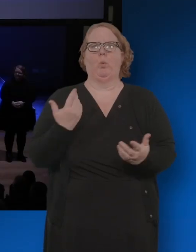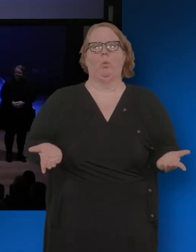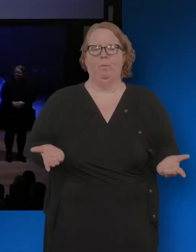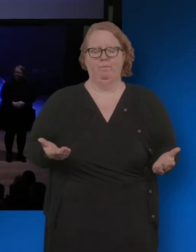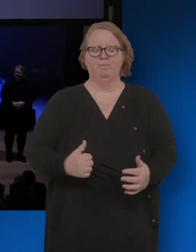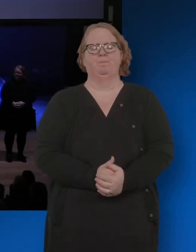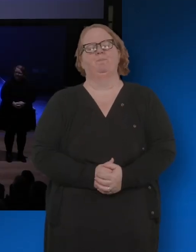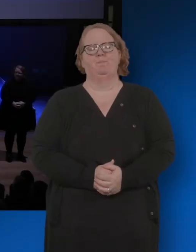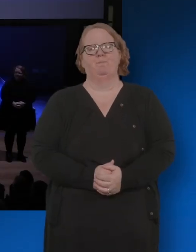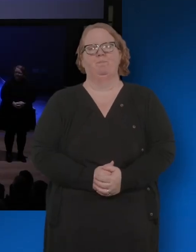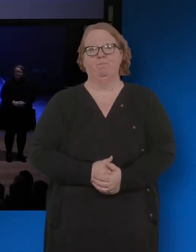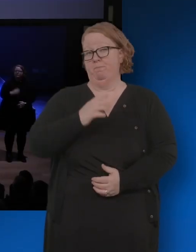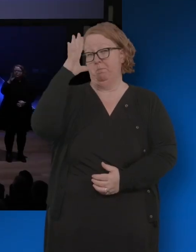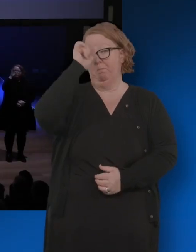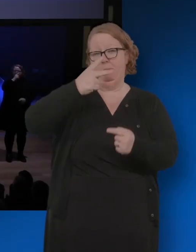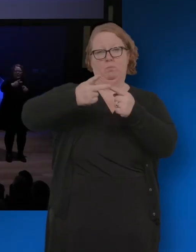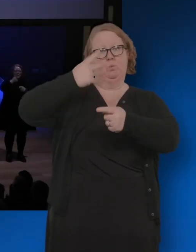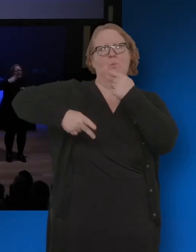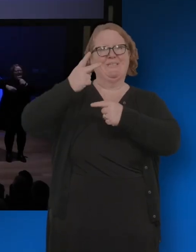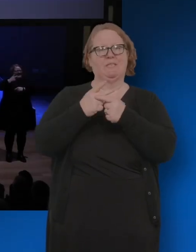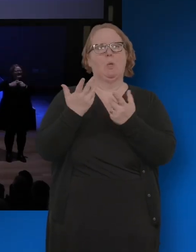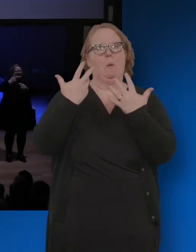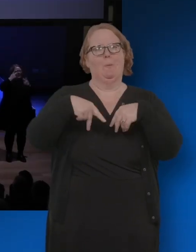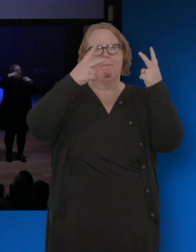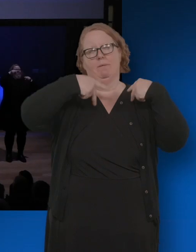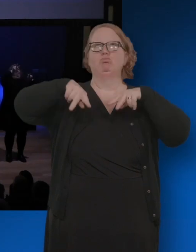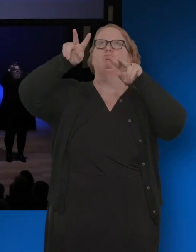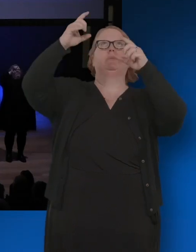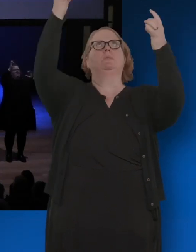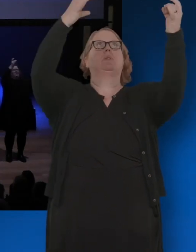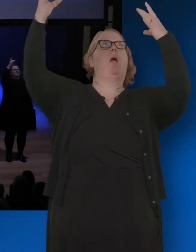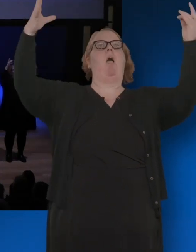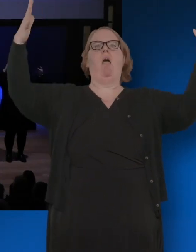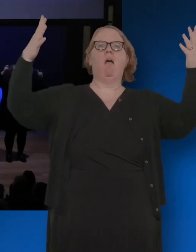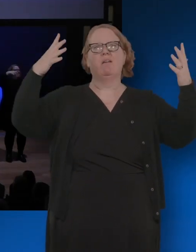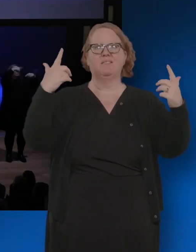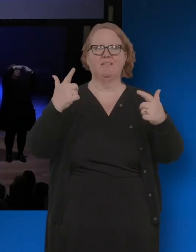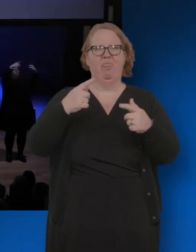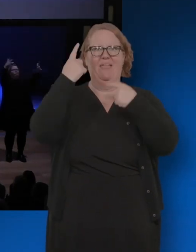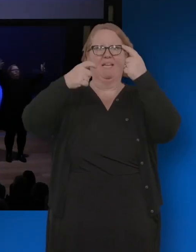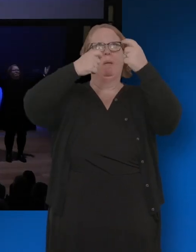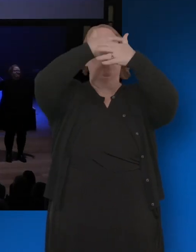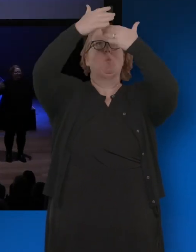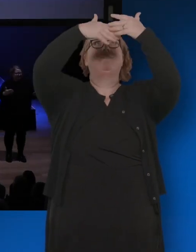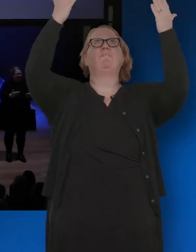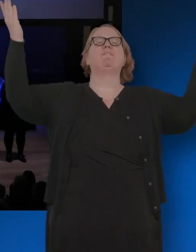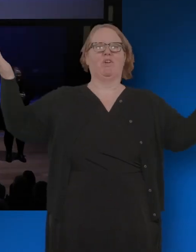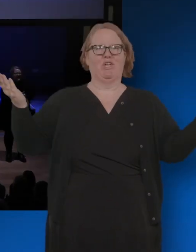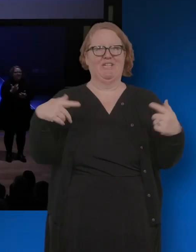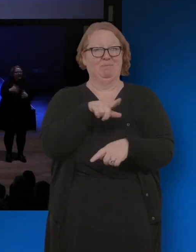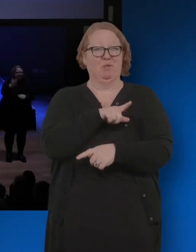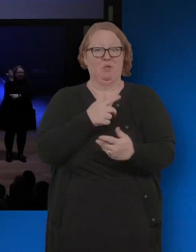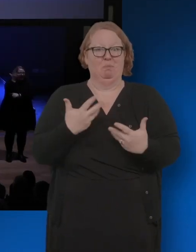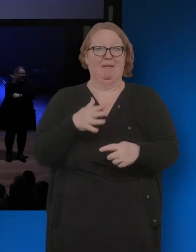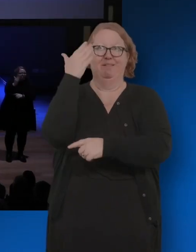Now, I remember that 2 years ago, we gazed into the stars and galaxies and the edge of the universe when we had a lecture